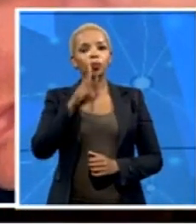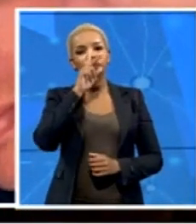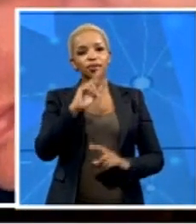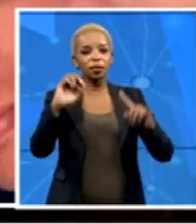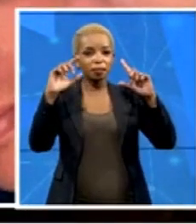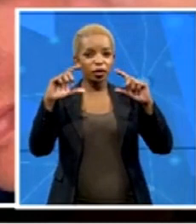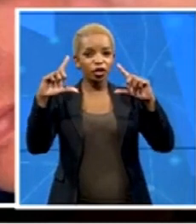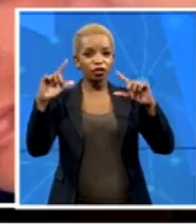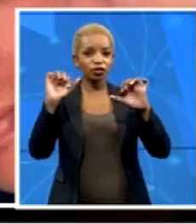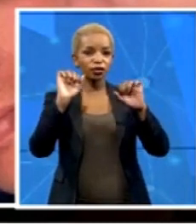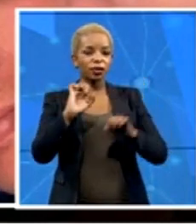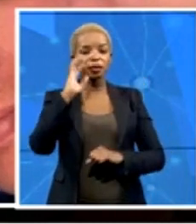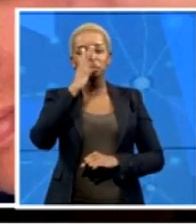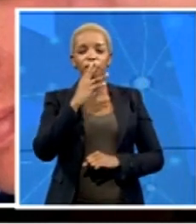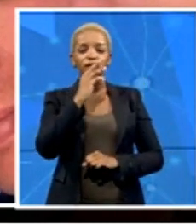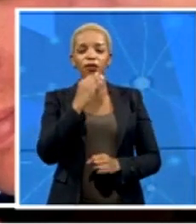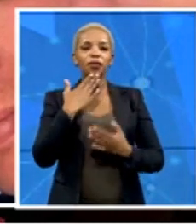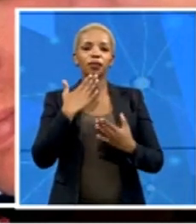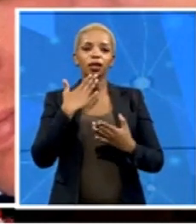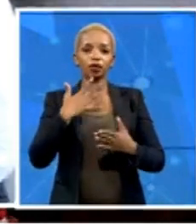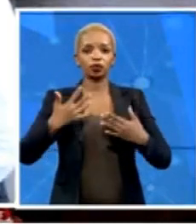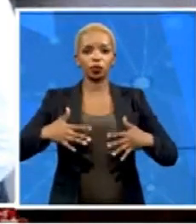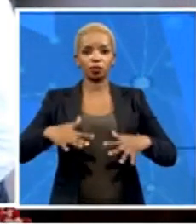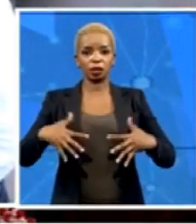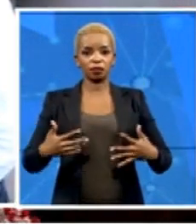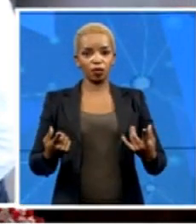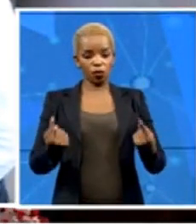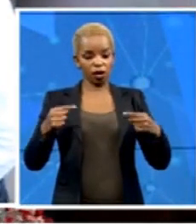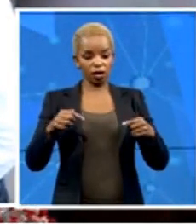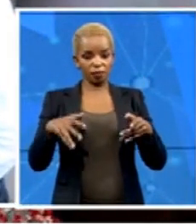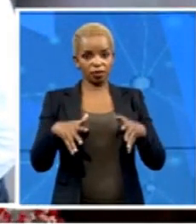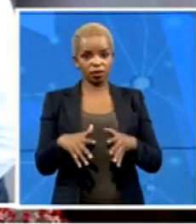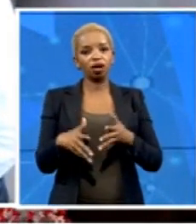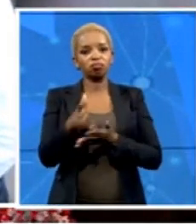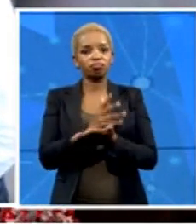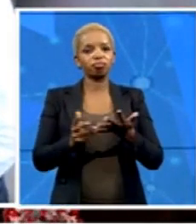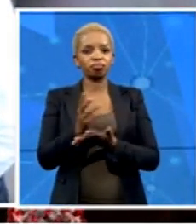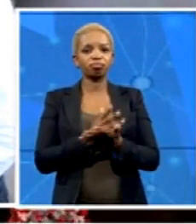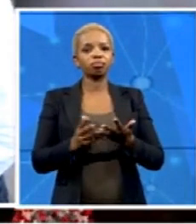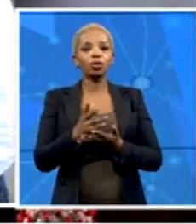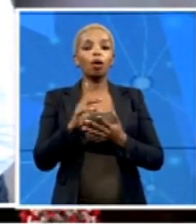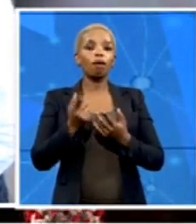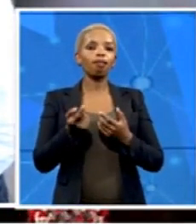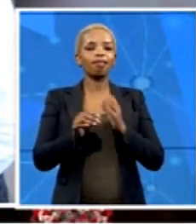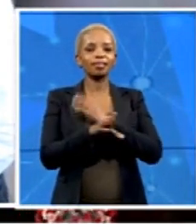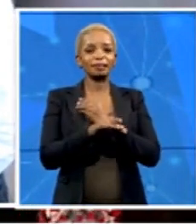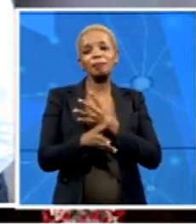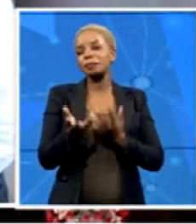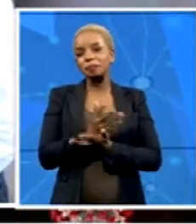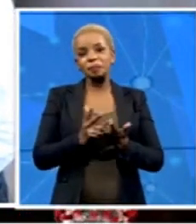on, sharing your experience with us, and giving us some advice on how to handle the